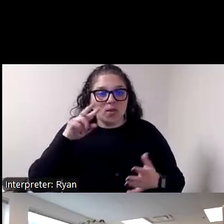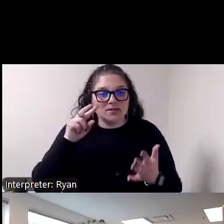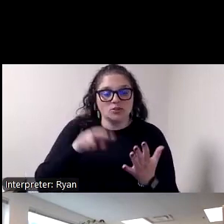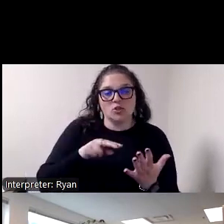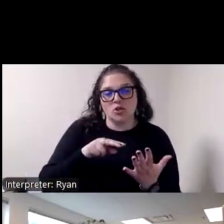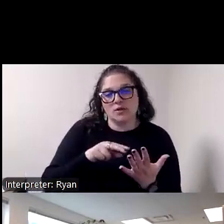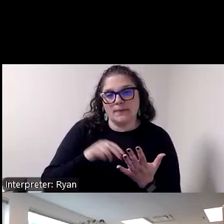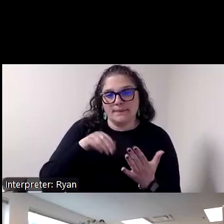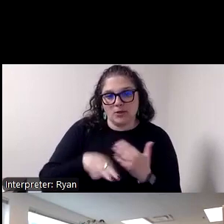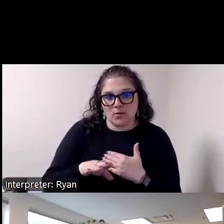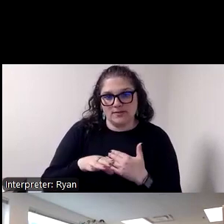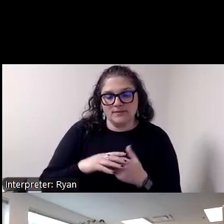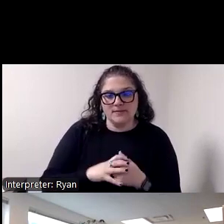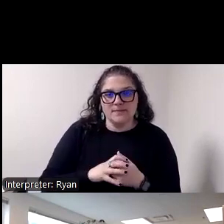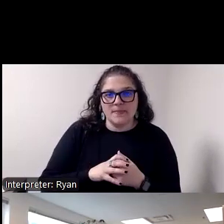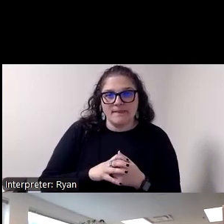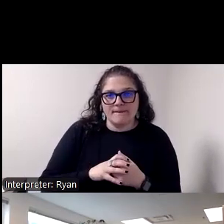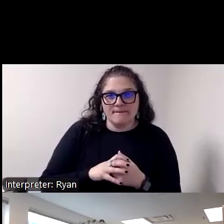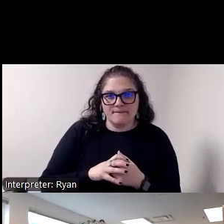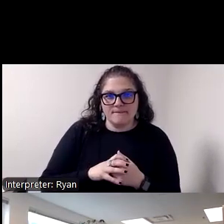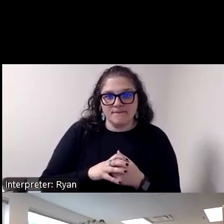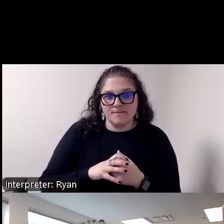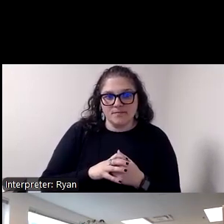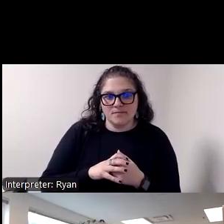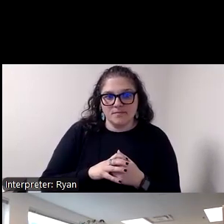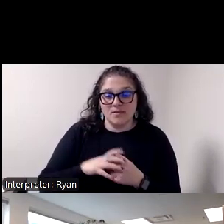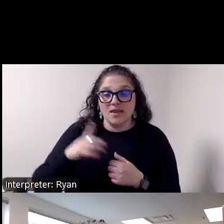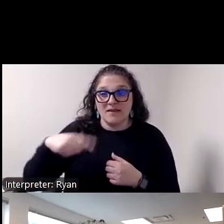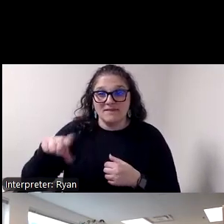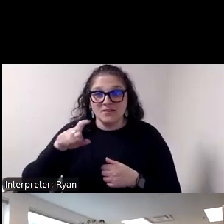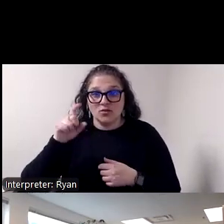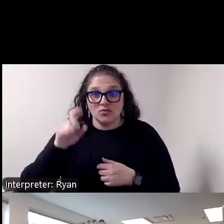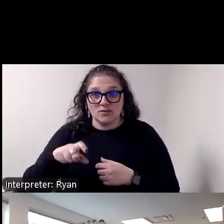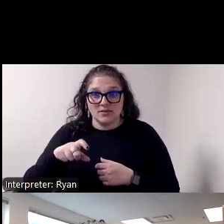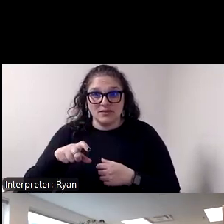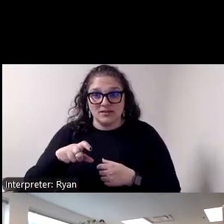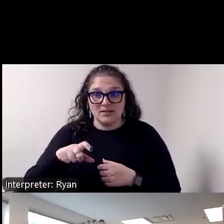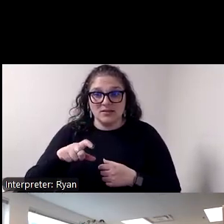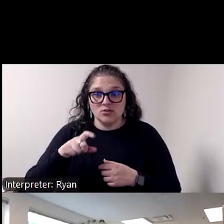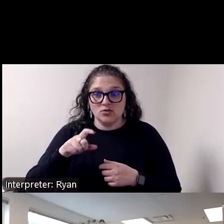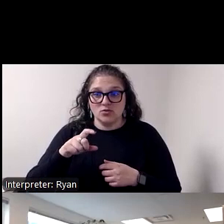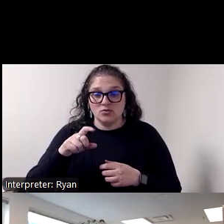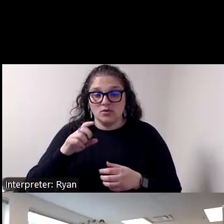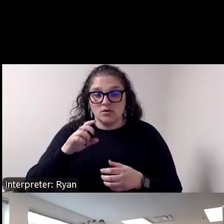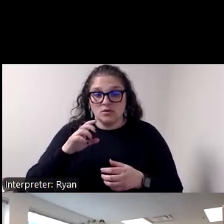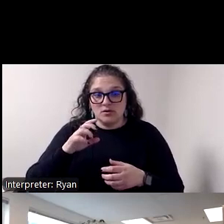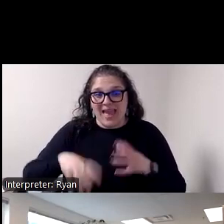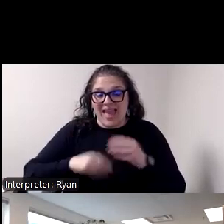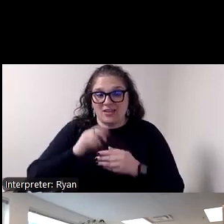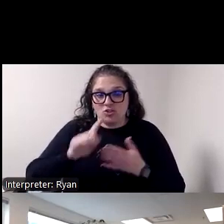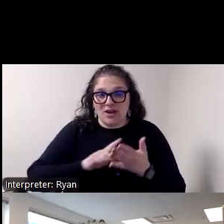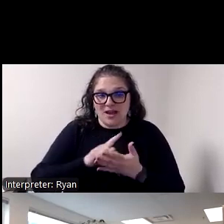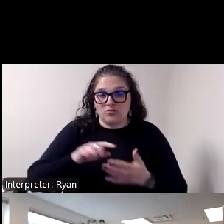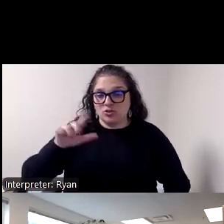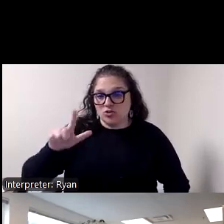back in here. So if you guys need to charge your hours to any kind of LDP code, you would want to enter it into this